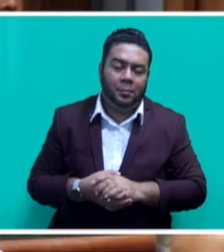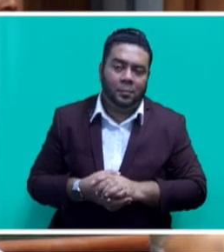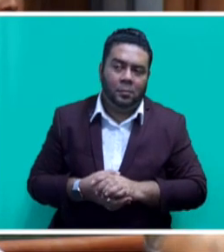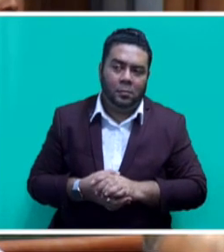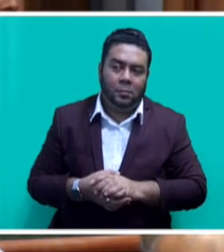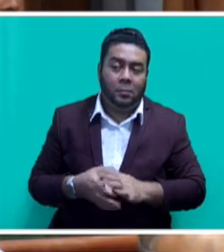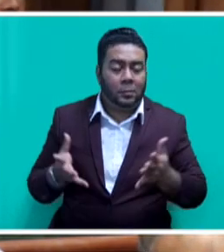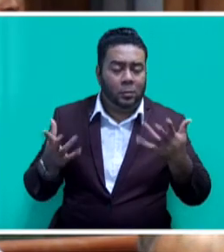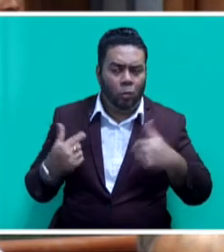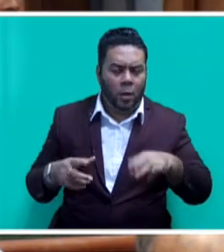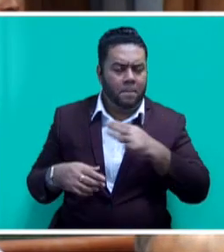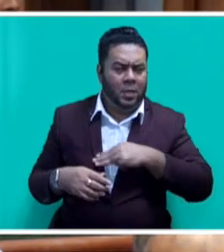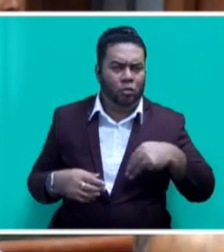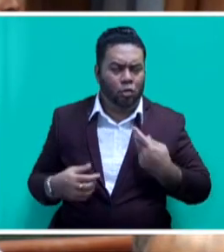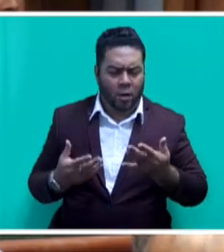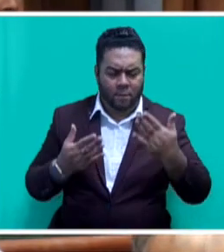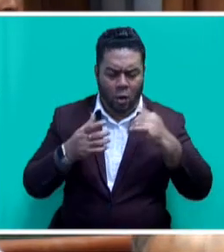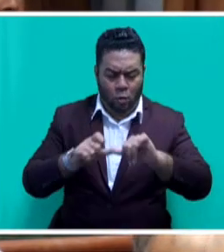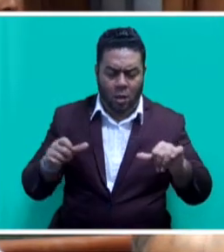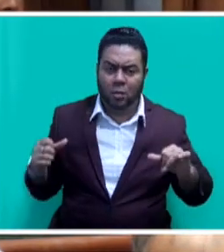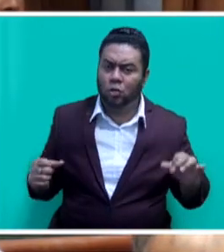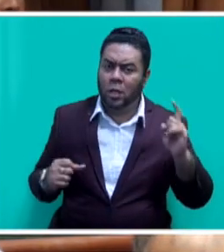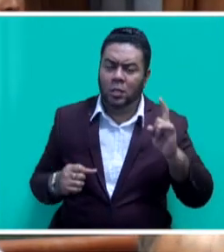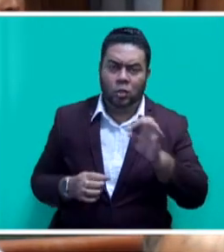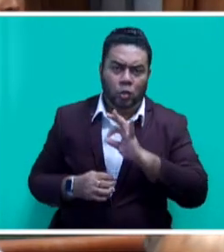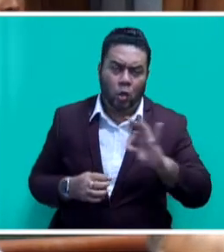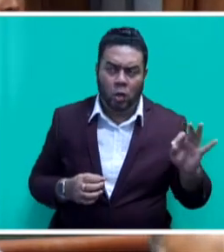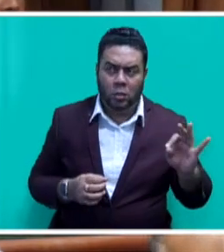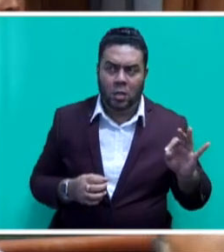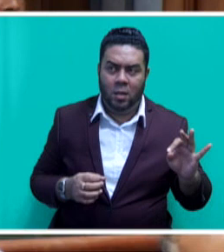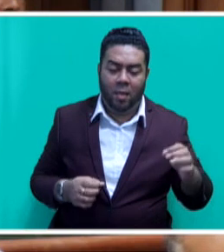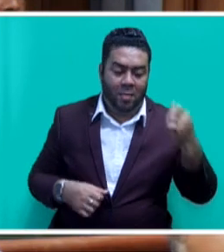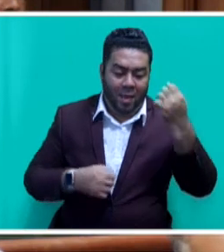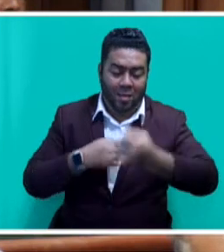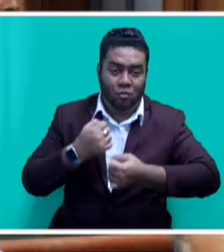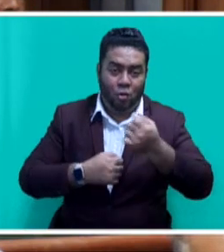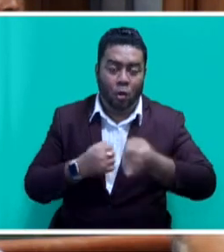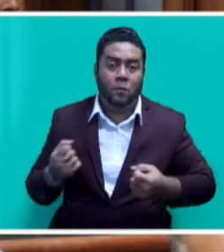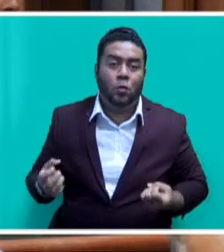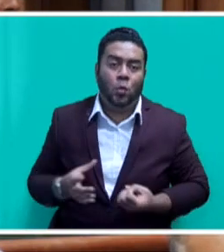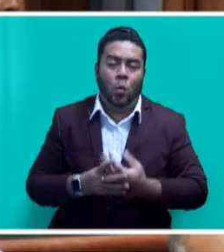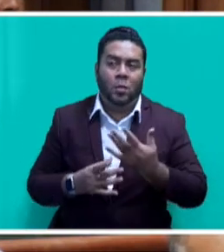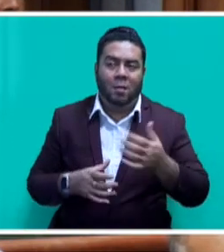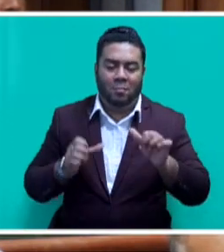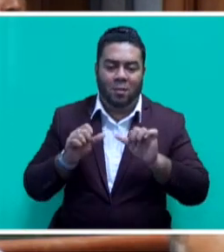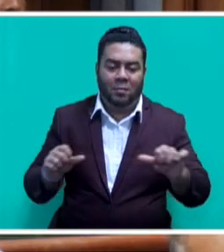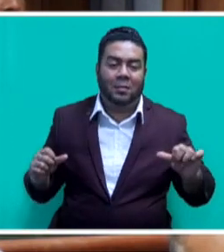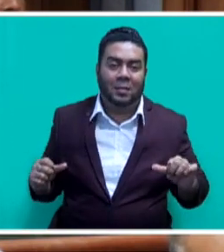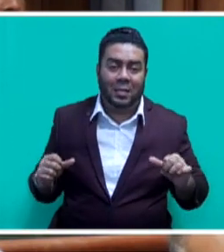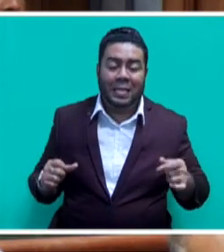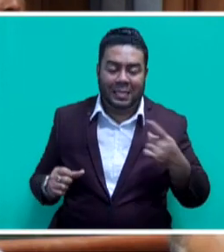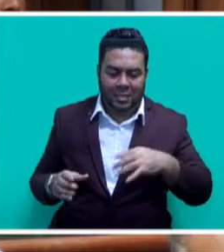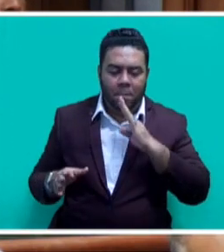that the Ministry of Agriculture is not the engine of growth in the agriculture sector. It is the